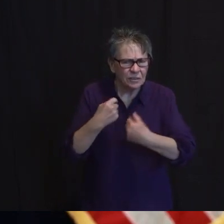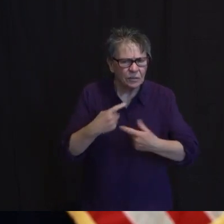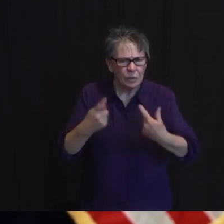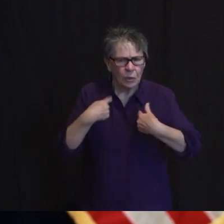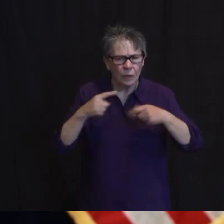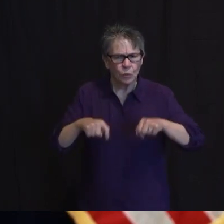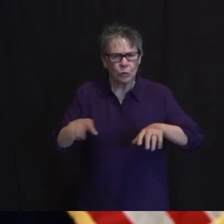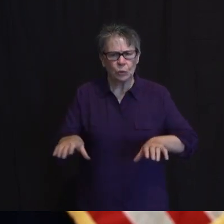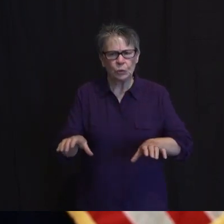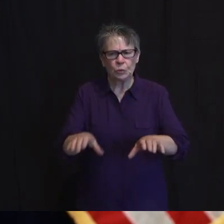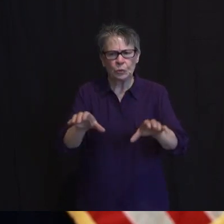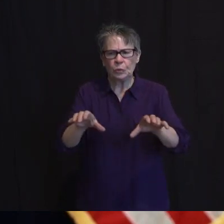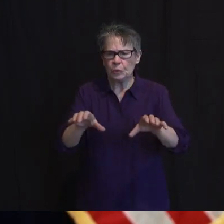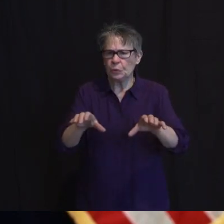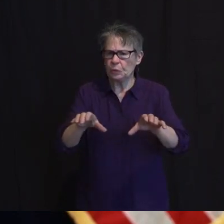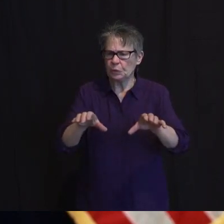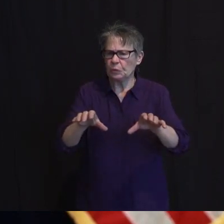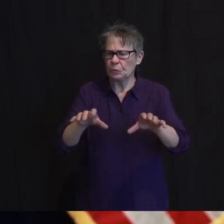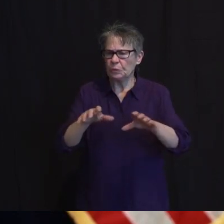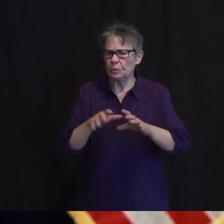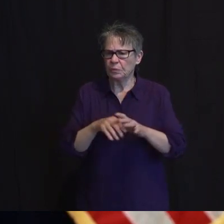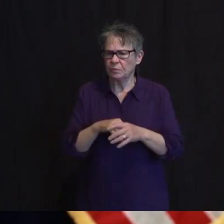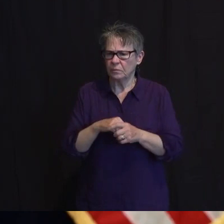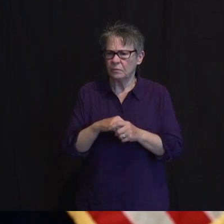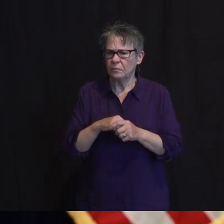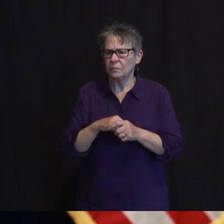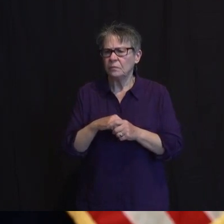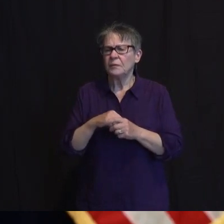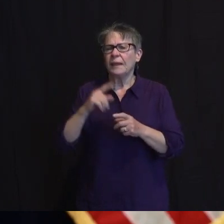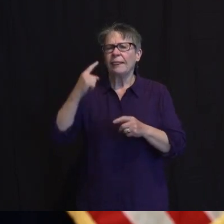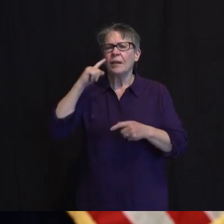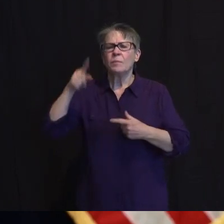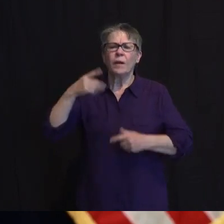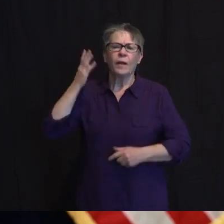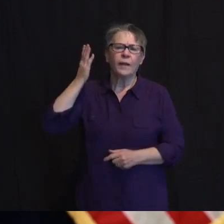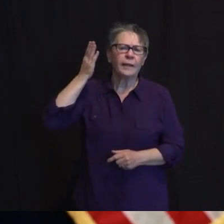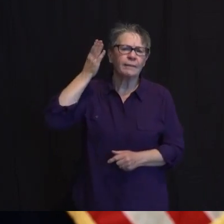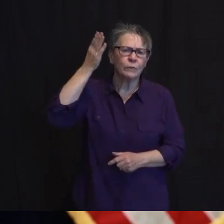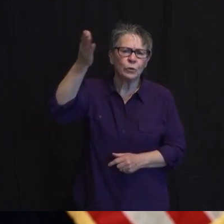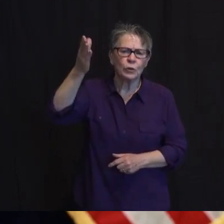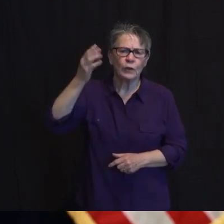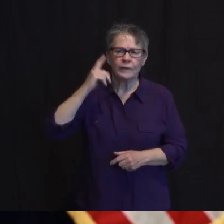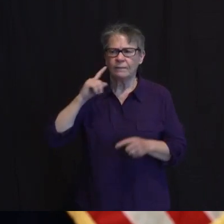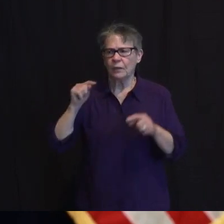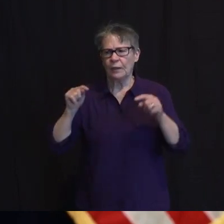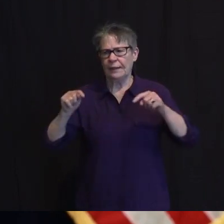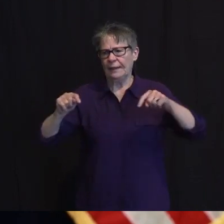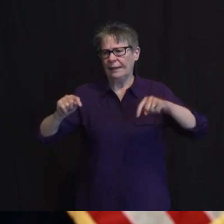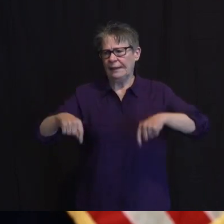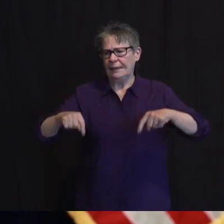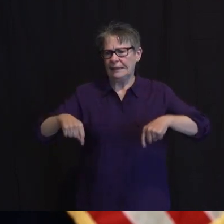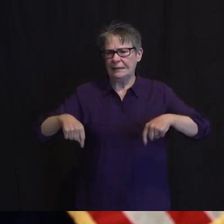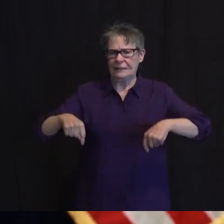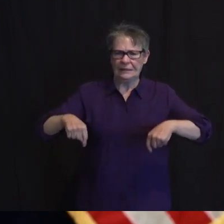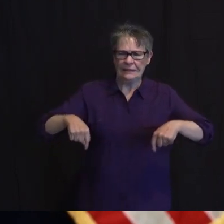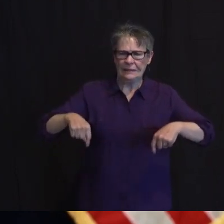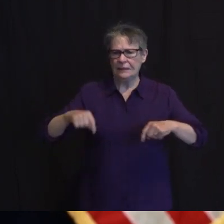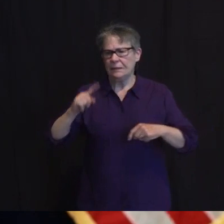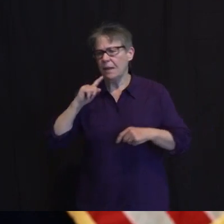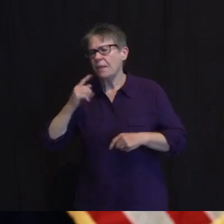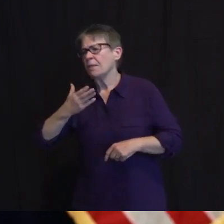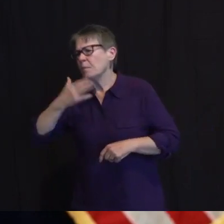to have been, when they write the history books, that this was a worst case event or a best case event? And it is